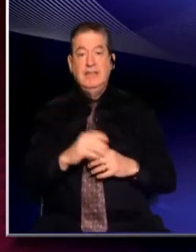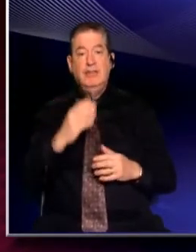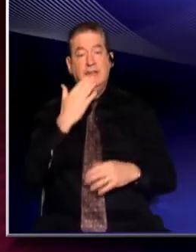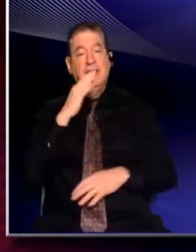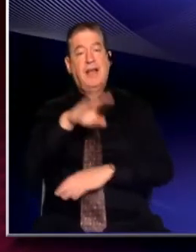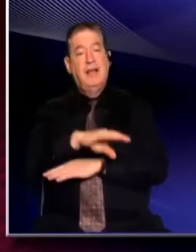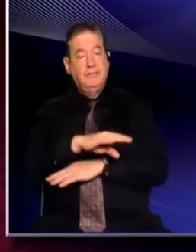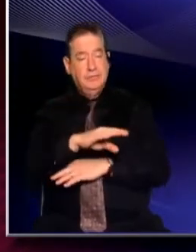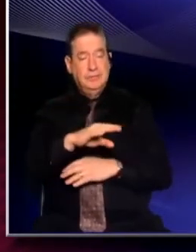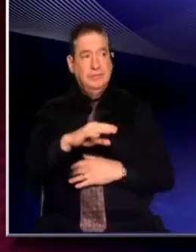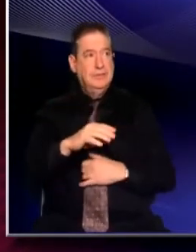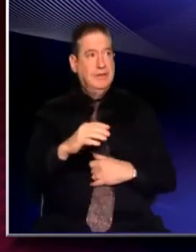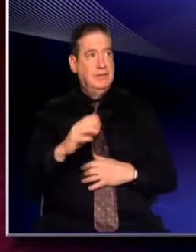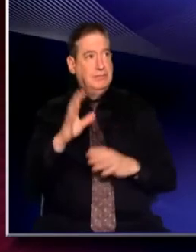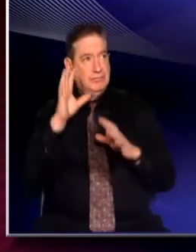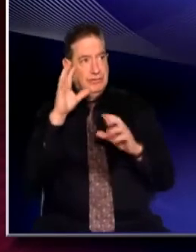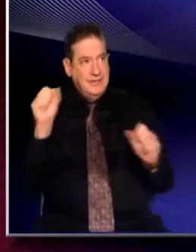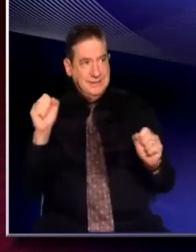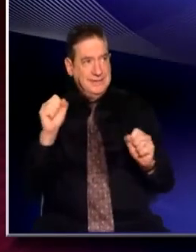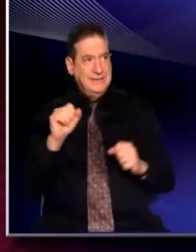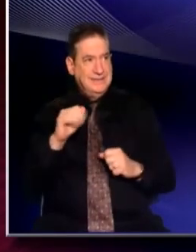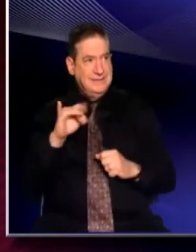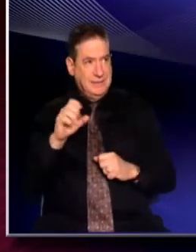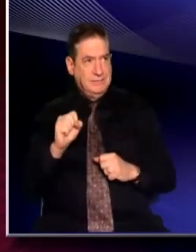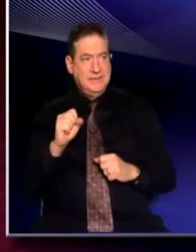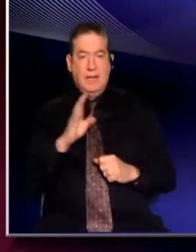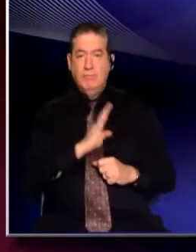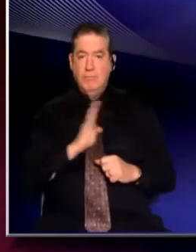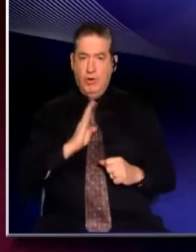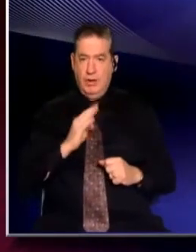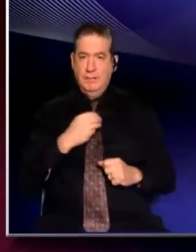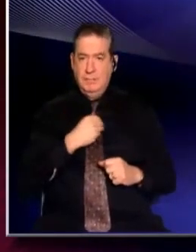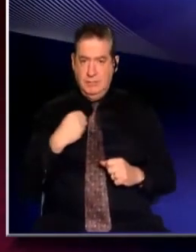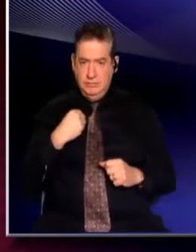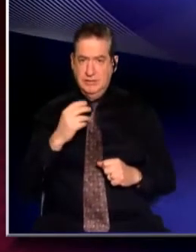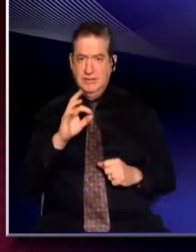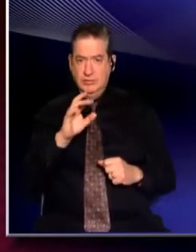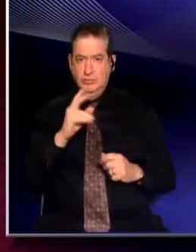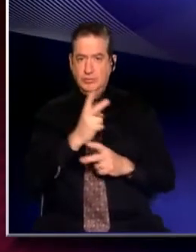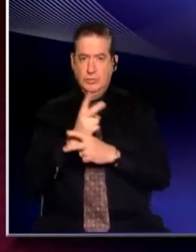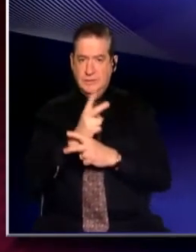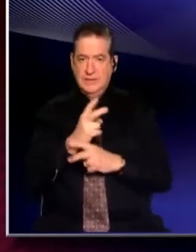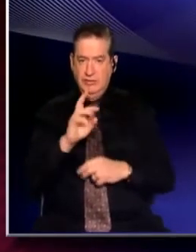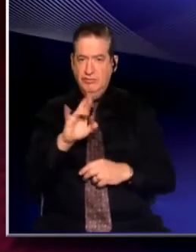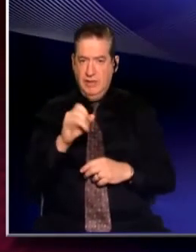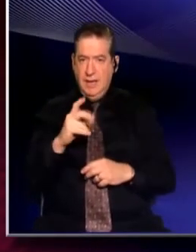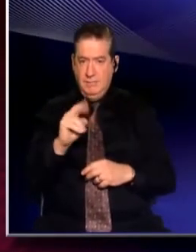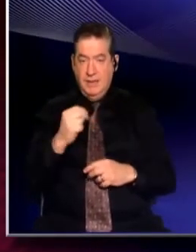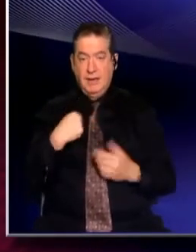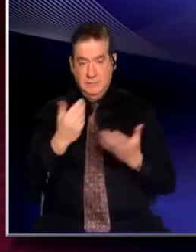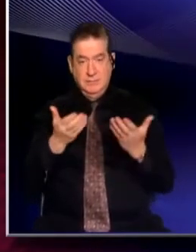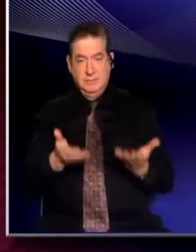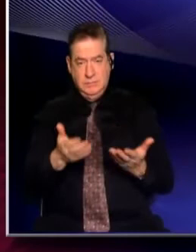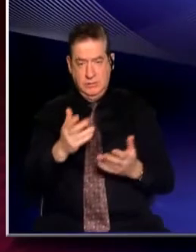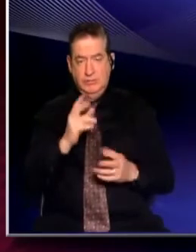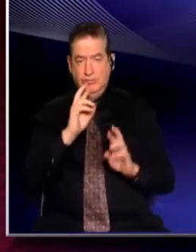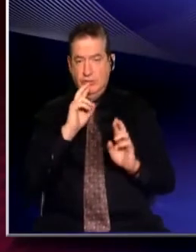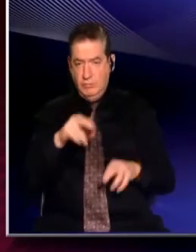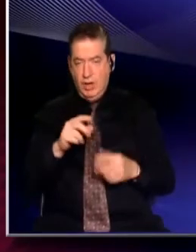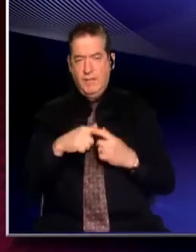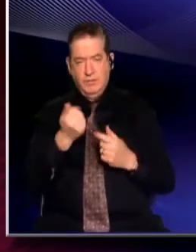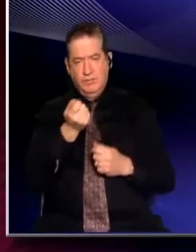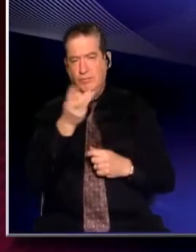President Sims, board members, and Superintendent Reichman. I submitted my report to you, but I have a couple shout